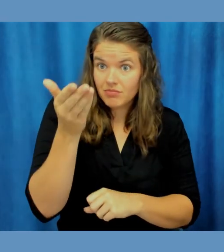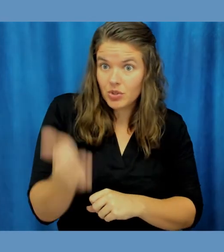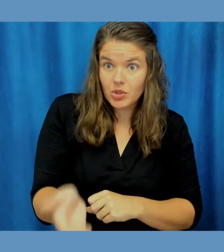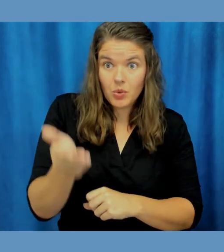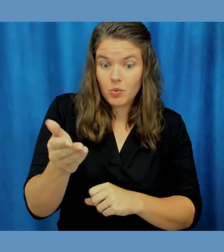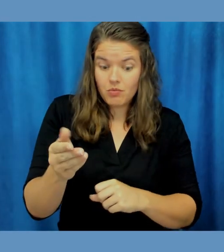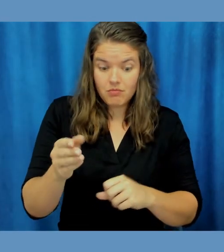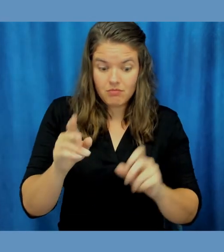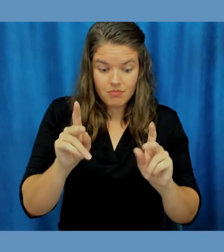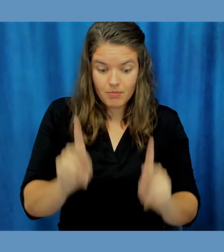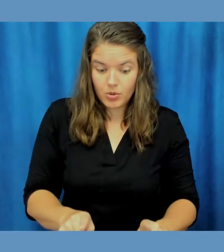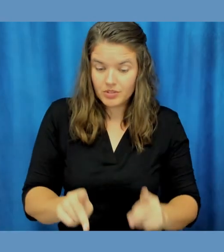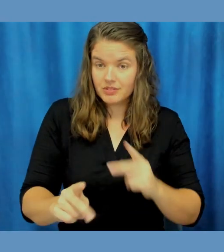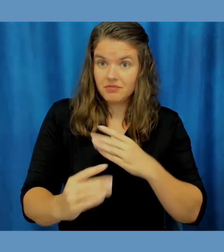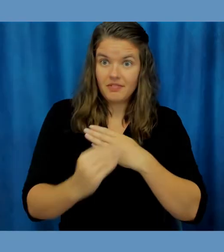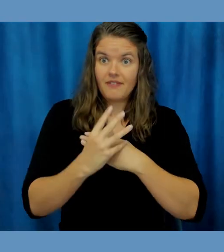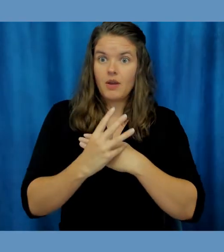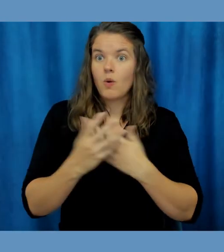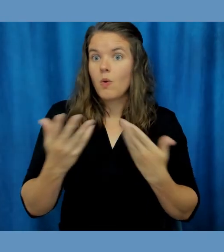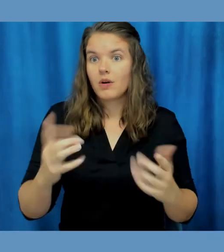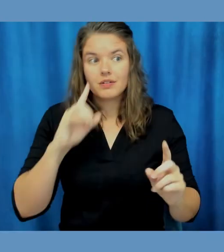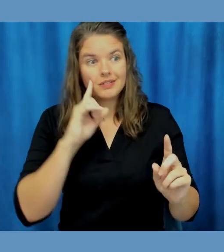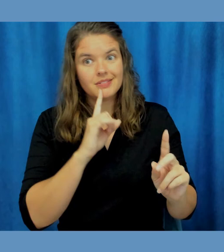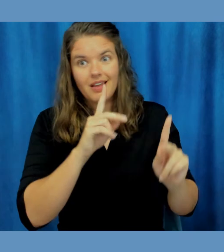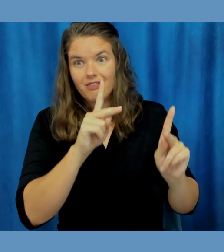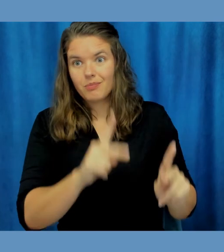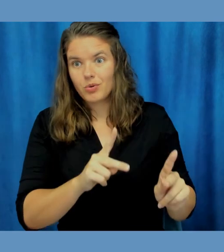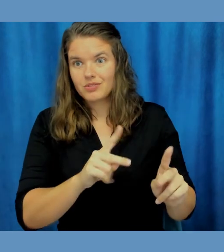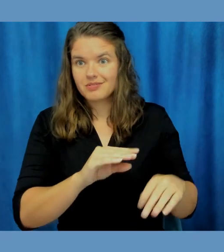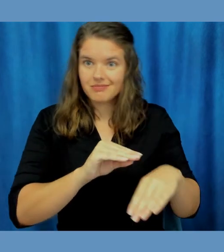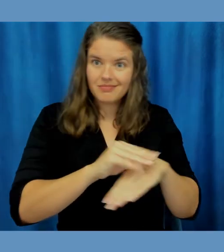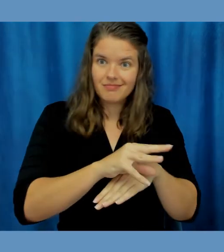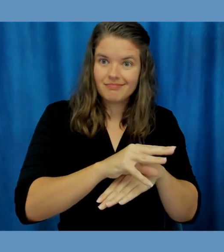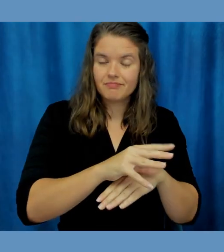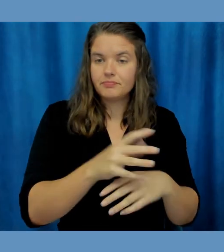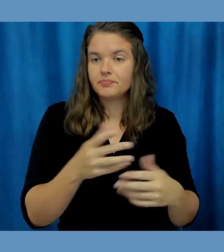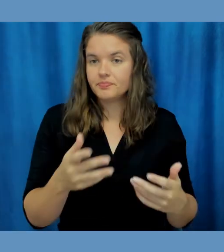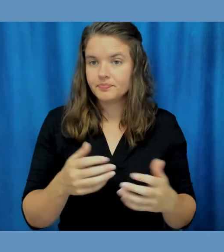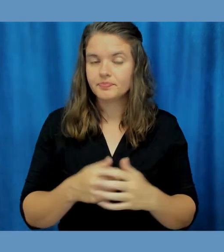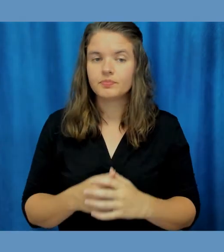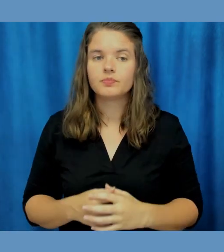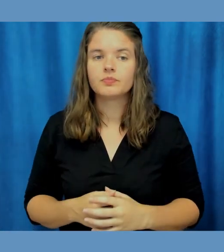are the person affected, also could be the deaf person affected.